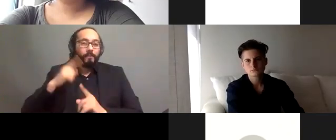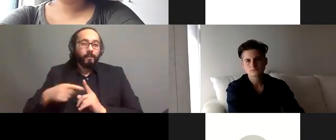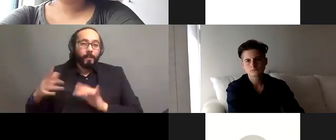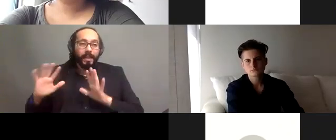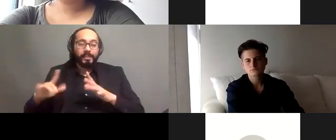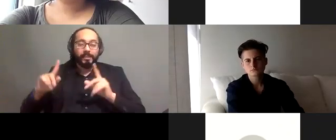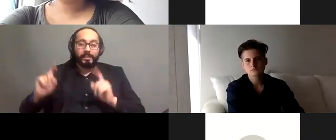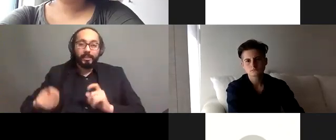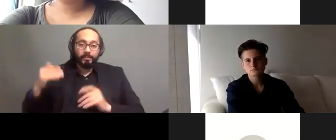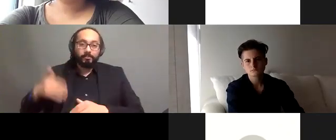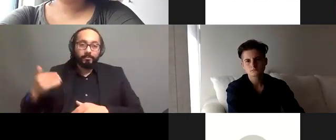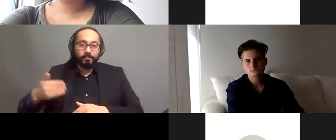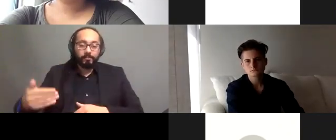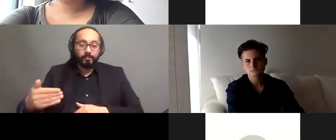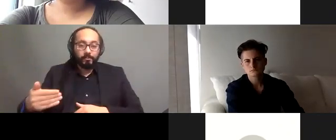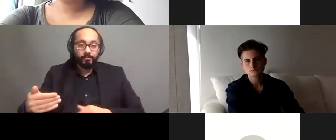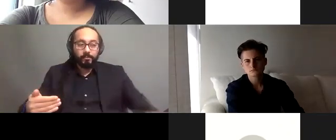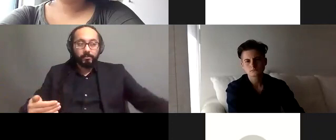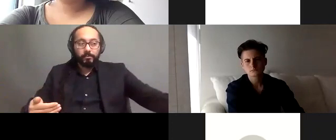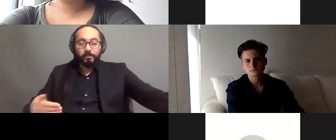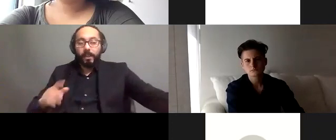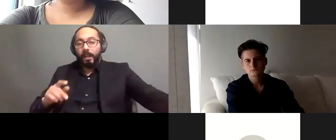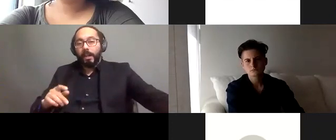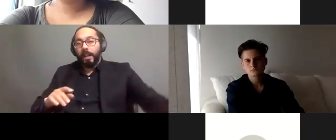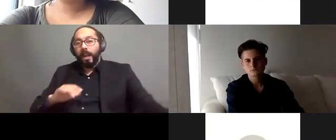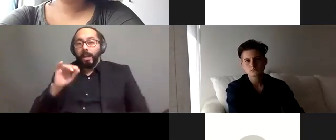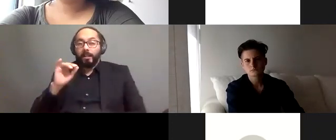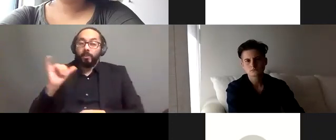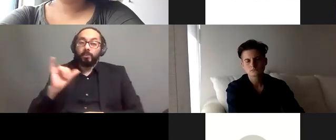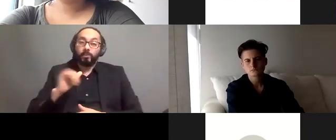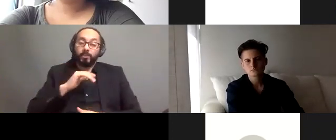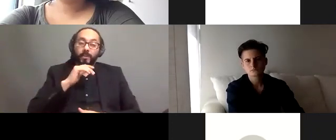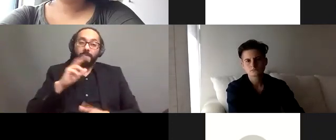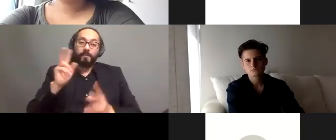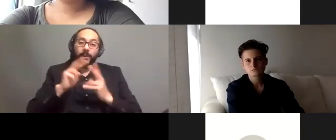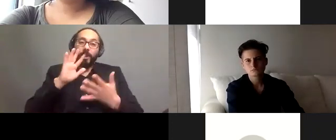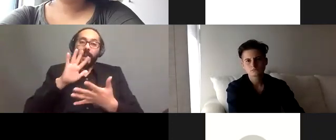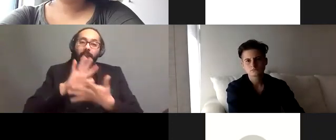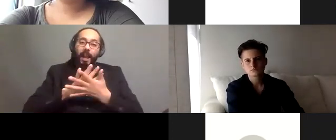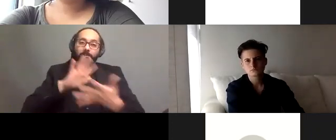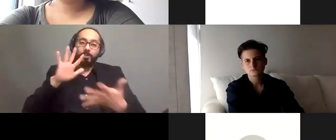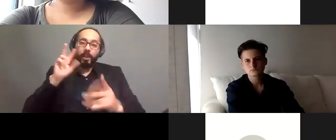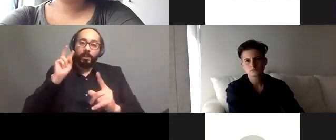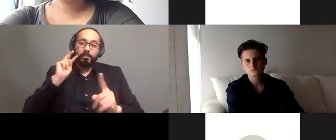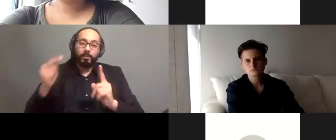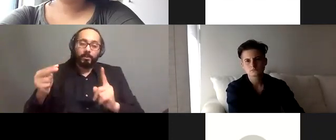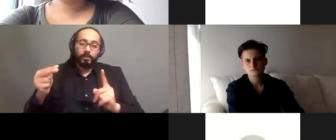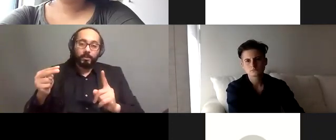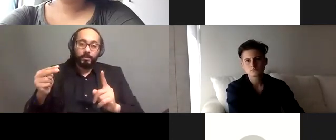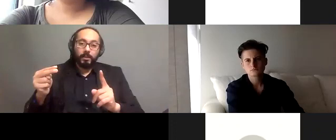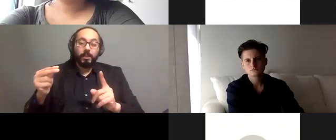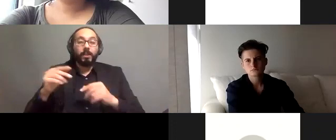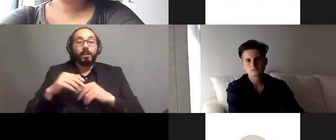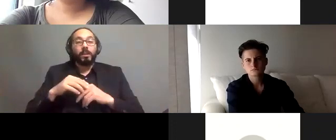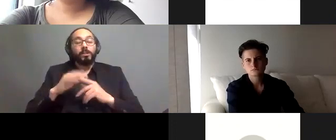non-rational, non-logical, and abstract point of view. And I approached it, the writing practice, as a sort of